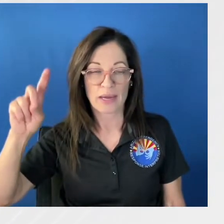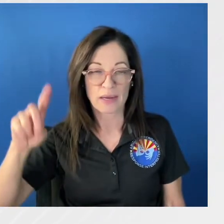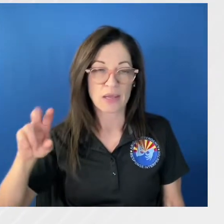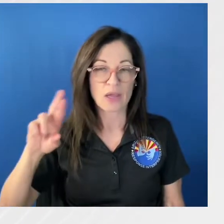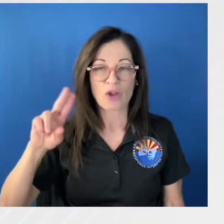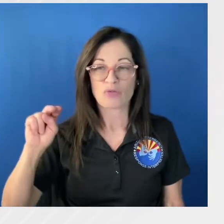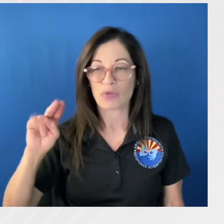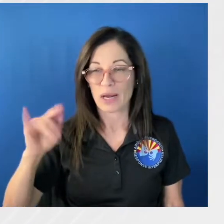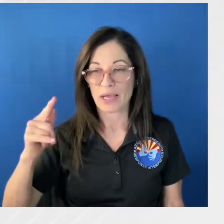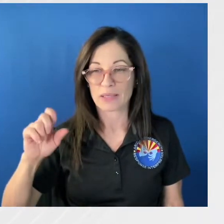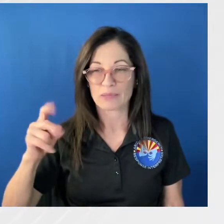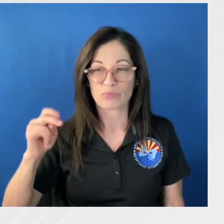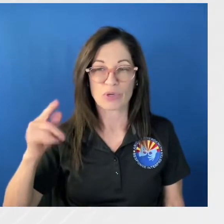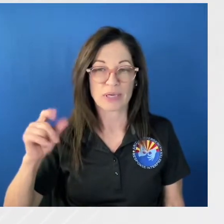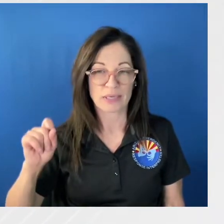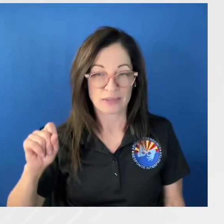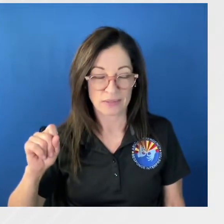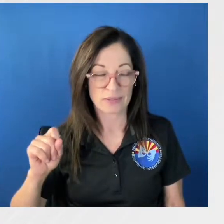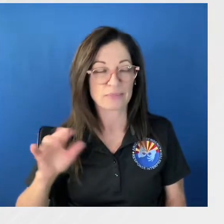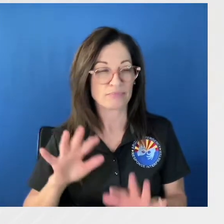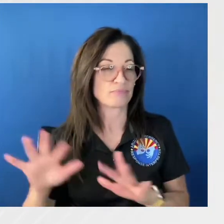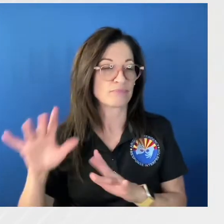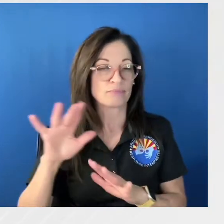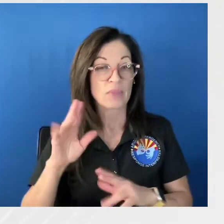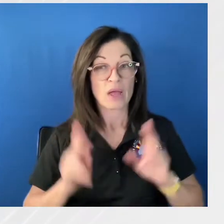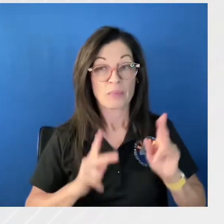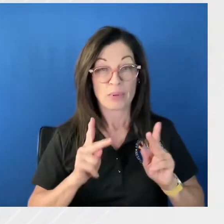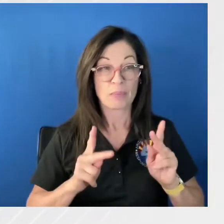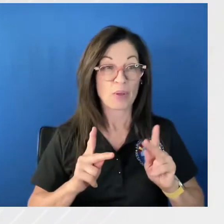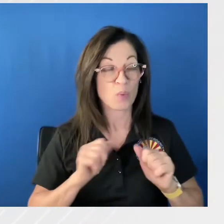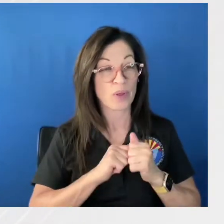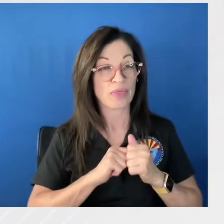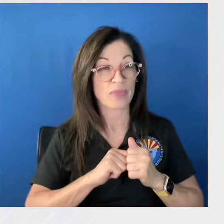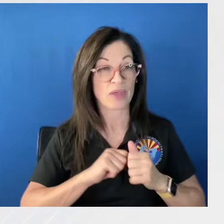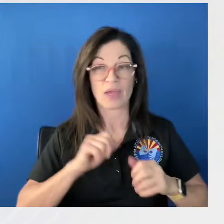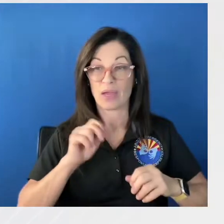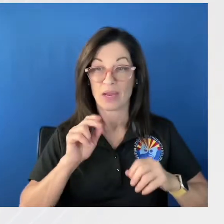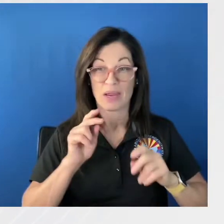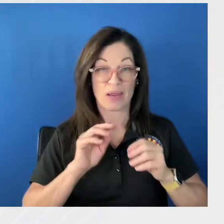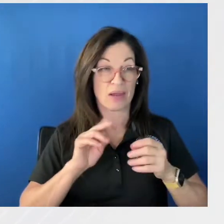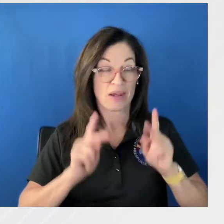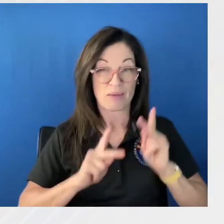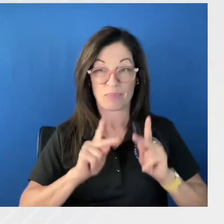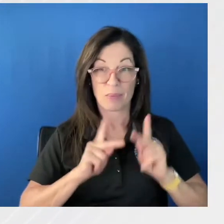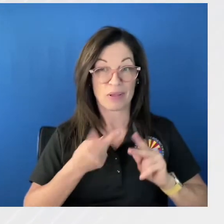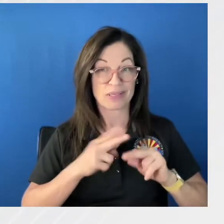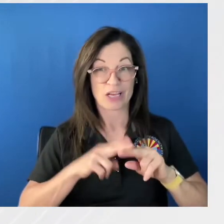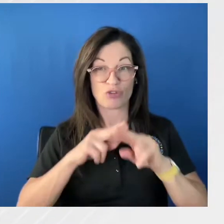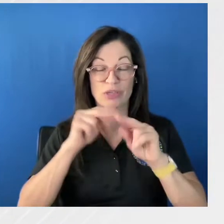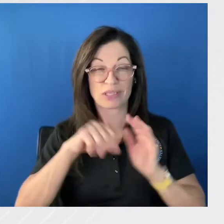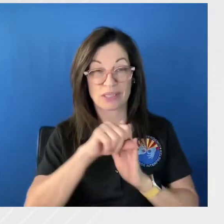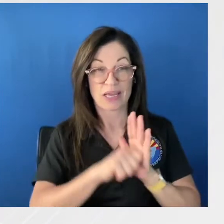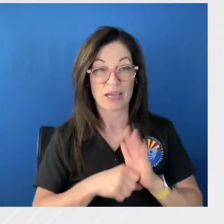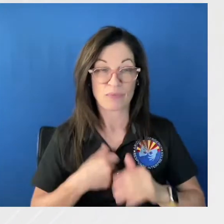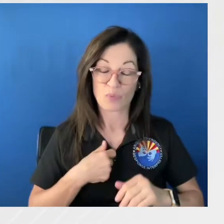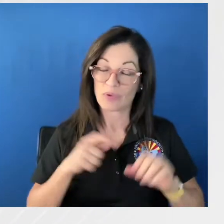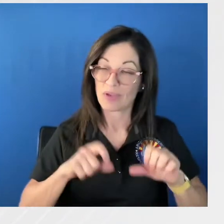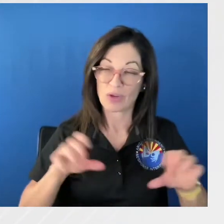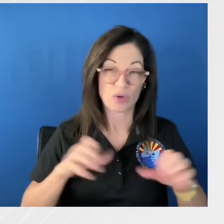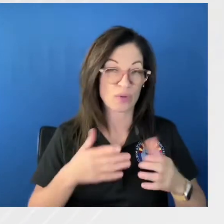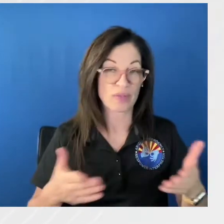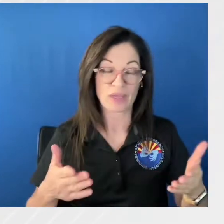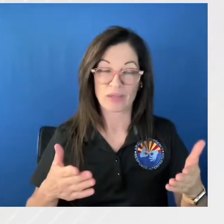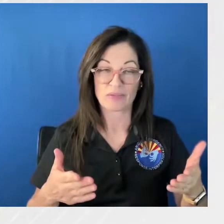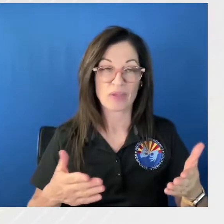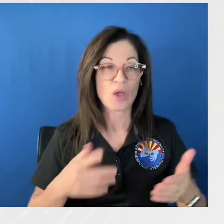about tonight. Folks, with the population increase we've seen in this state, we've had to do things in law enforcement. I'll just give you an example. We call it